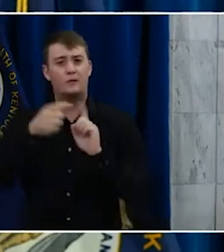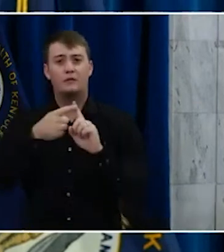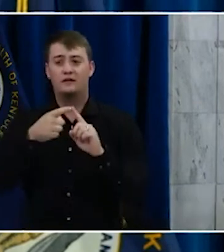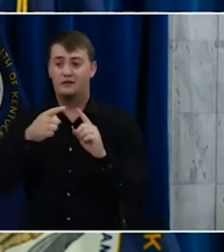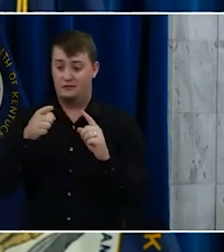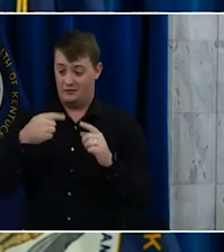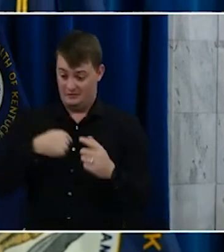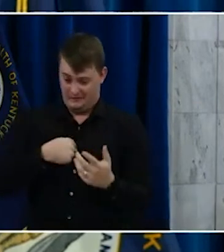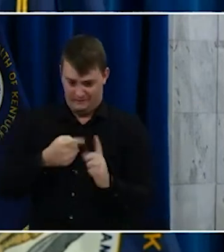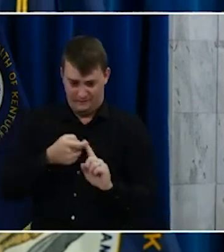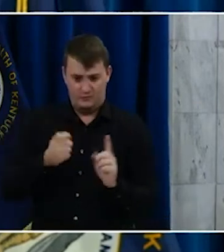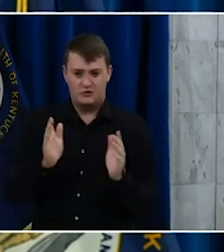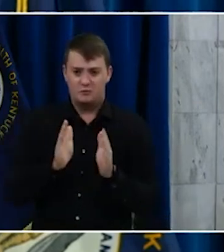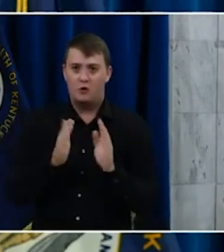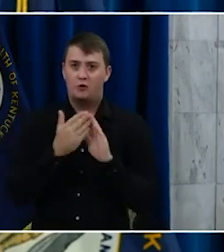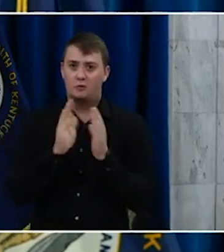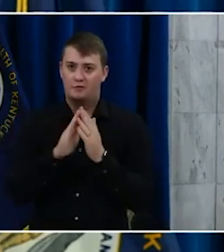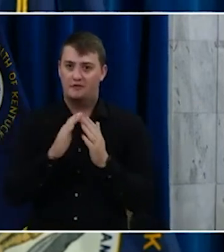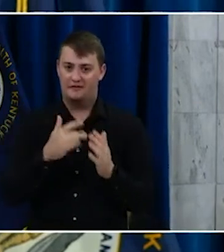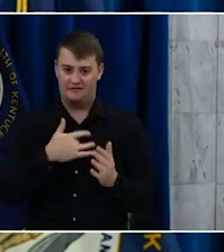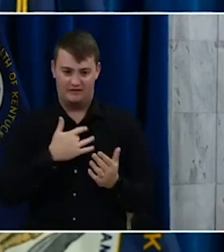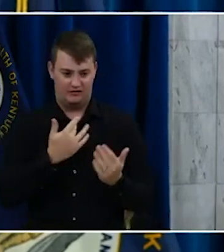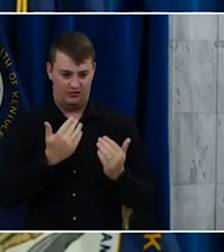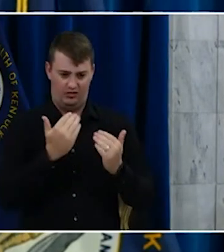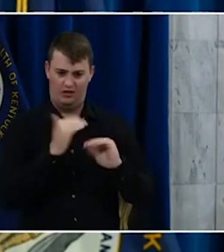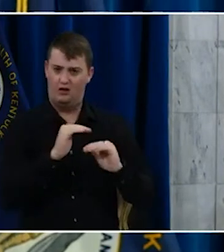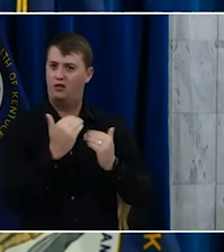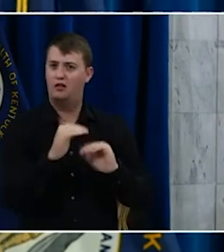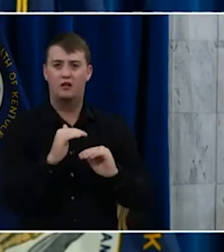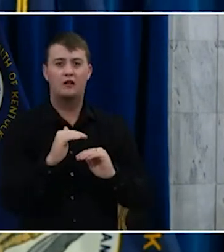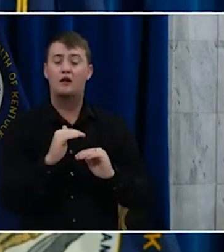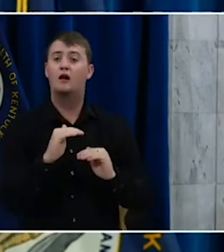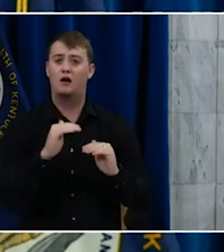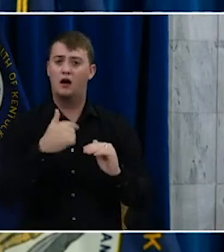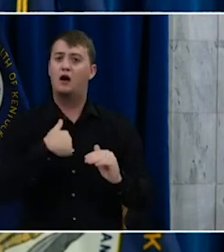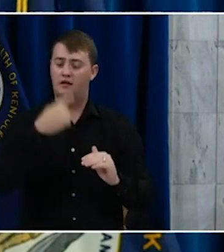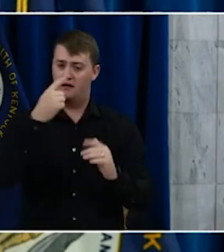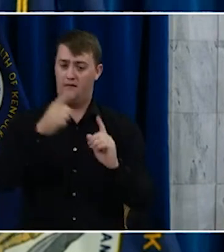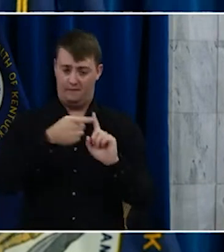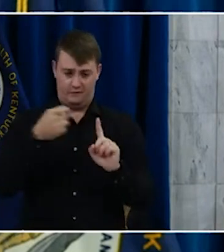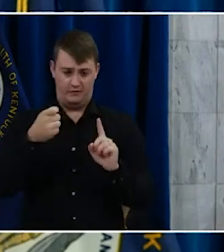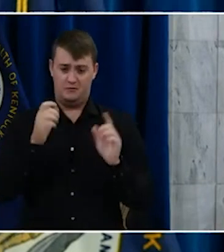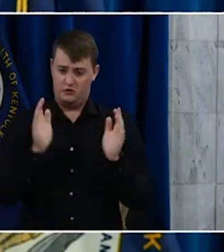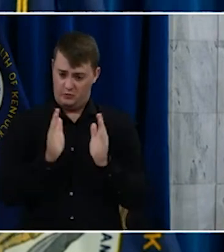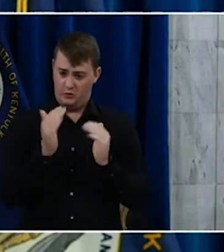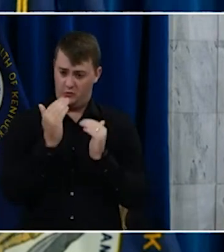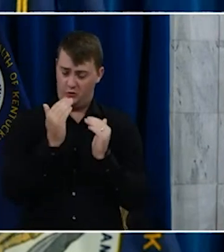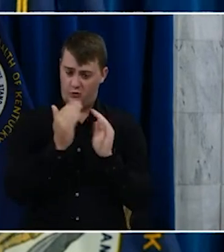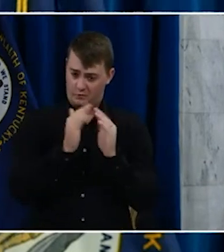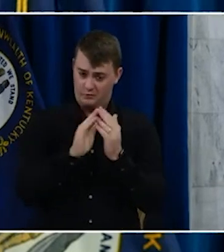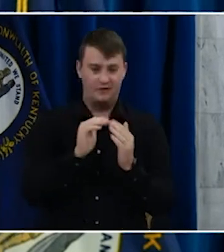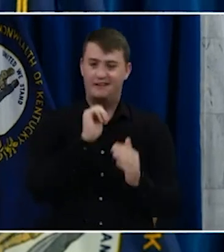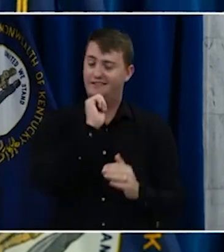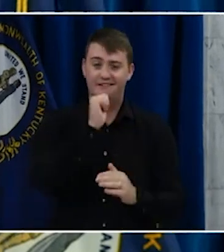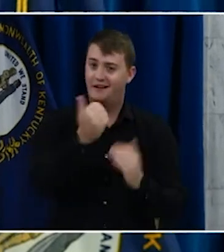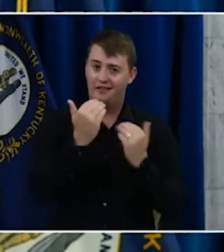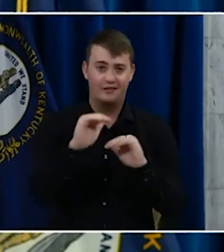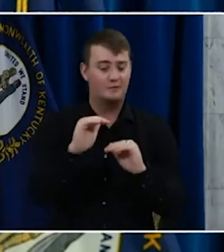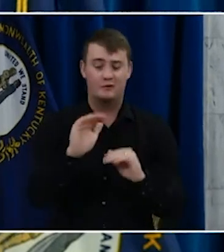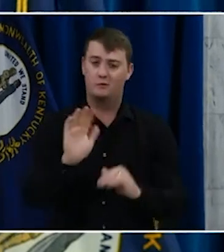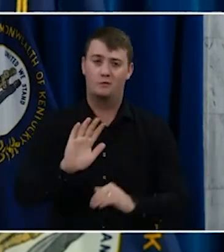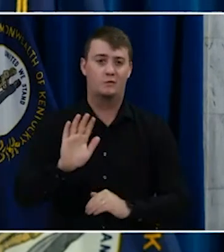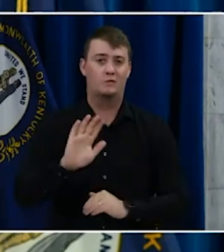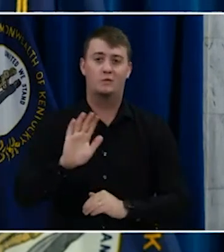small community, sometimes people view that as a limitation. And I know that coming from a small community, it's actually not a limitation. In